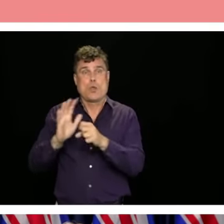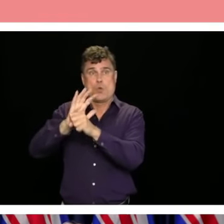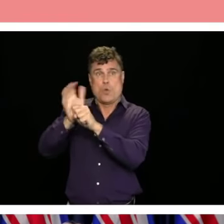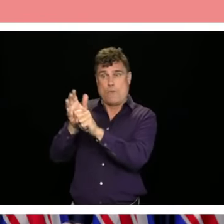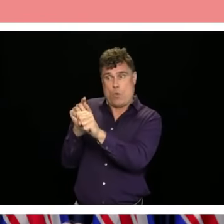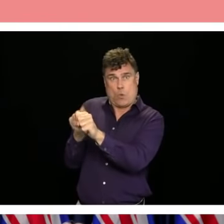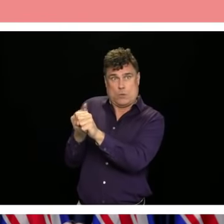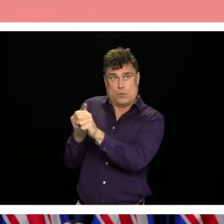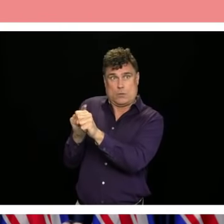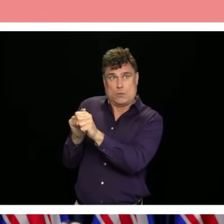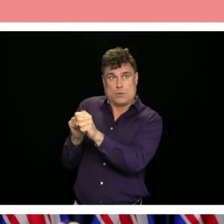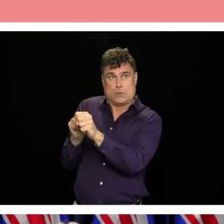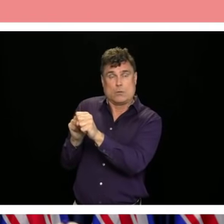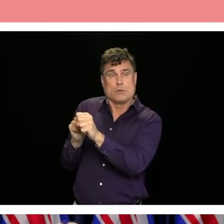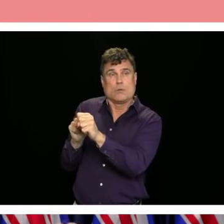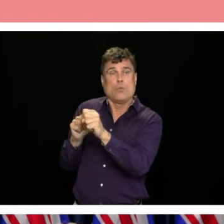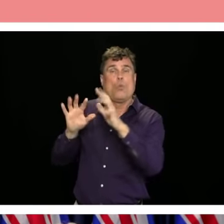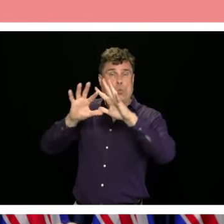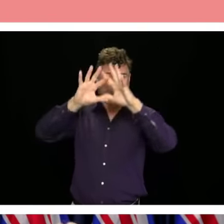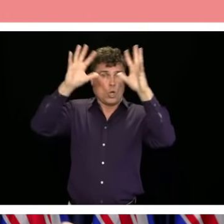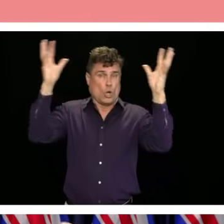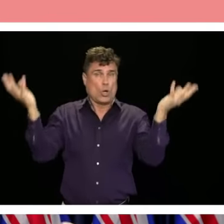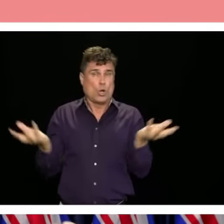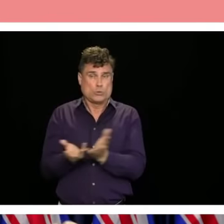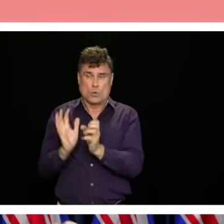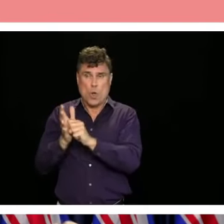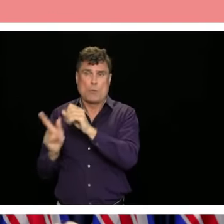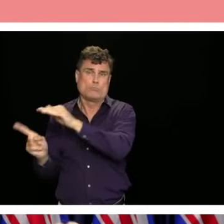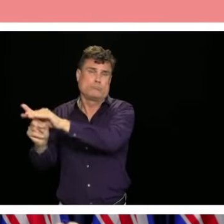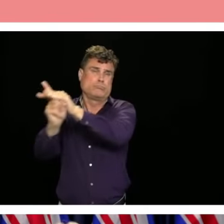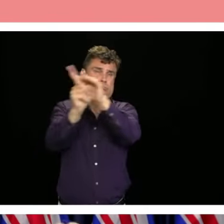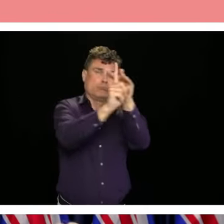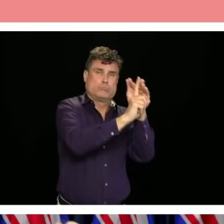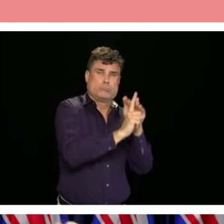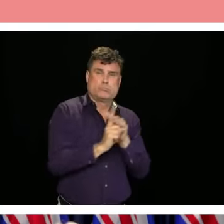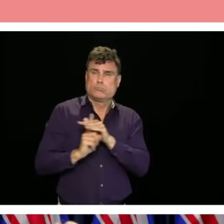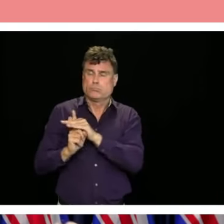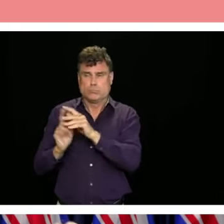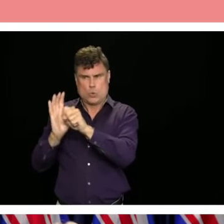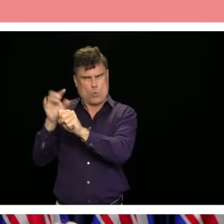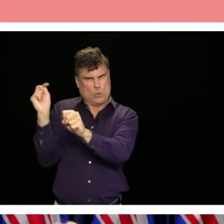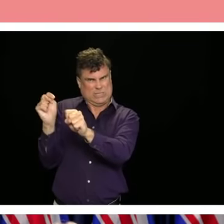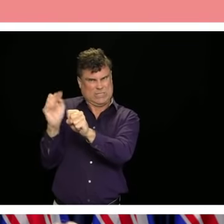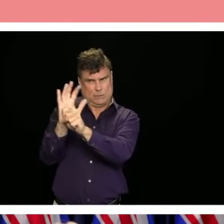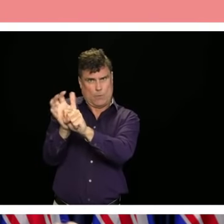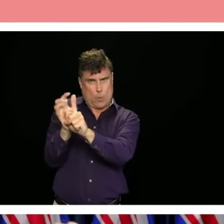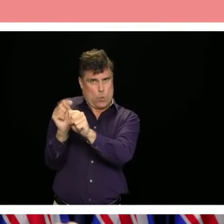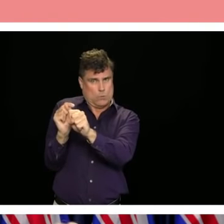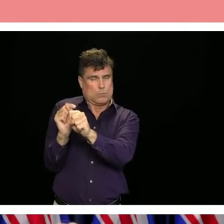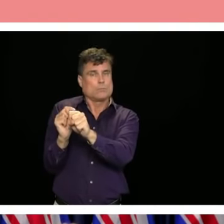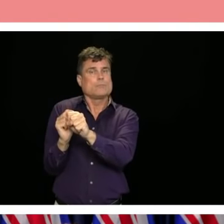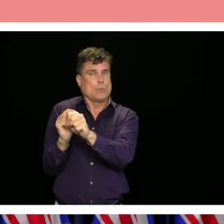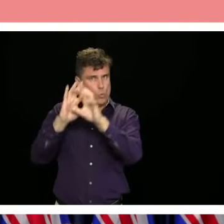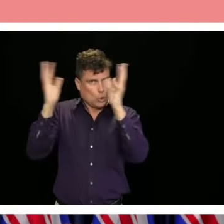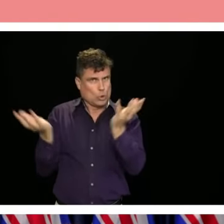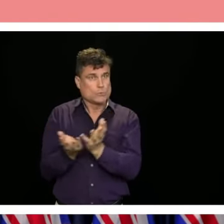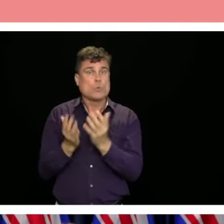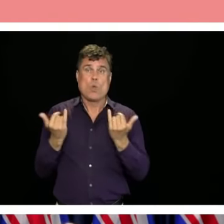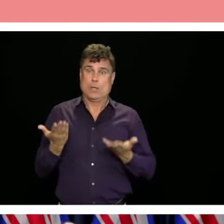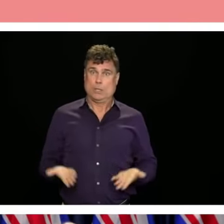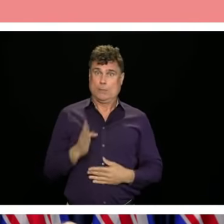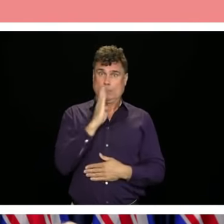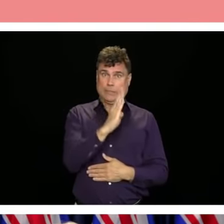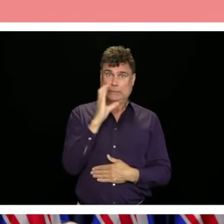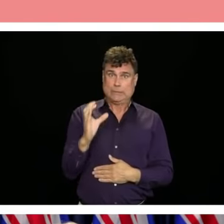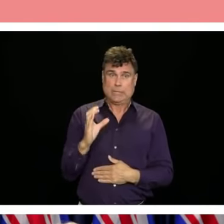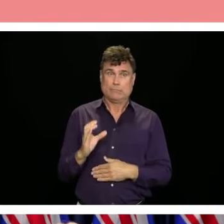so we can tell where it's come from by how many changes there are in the genetic pattern.